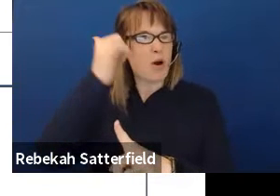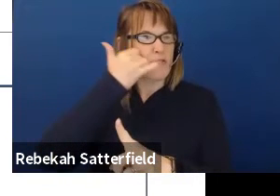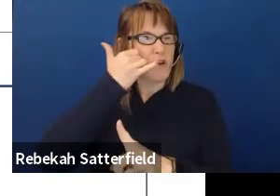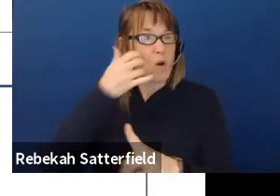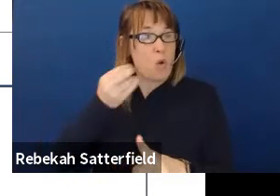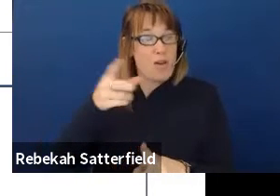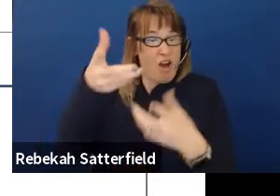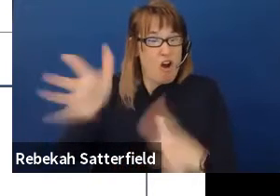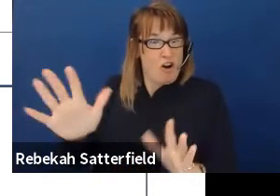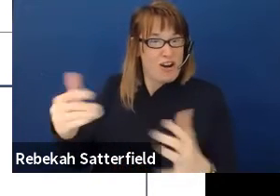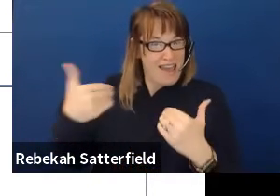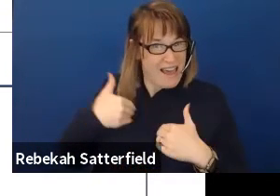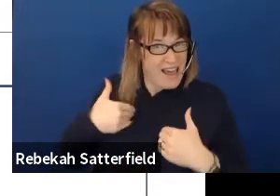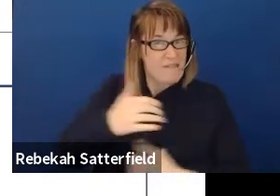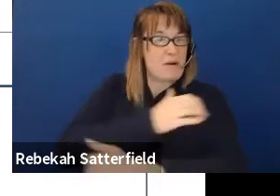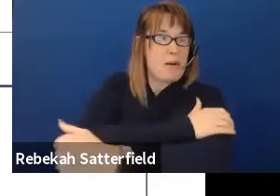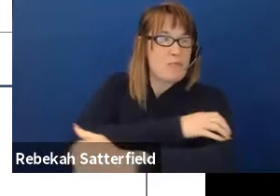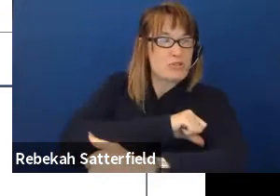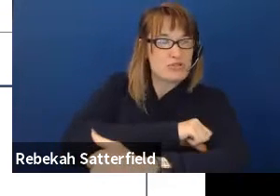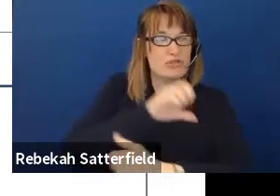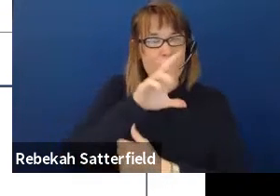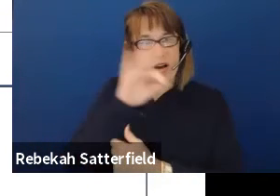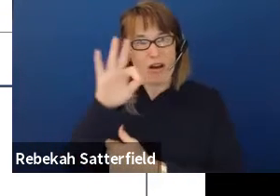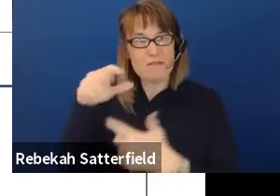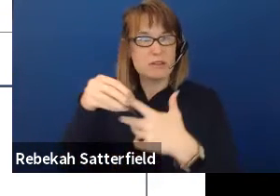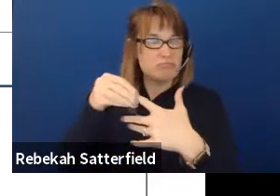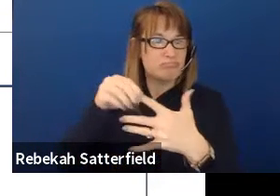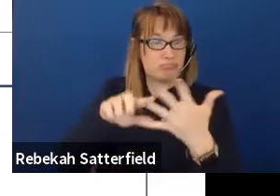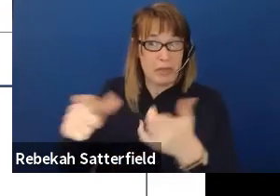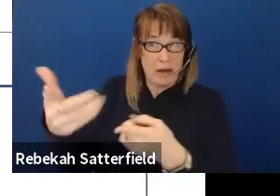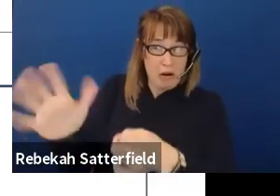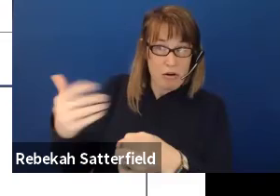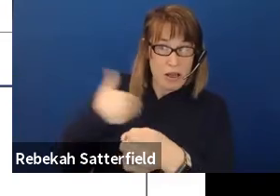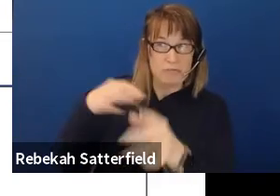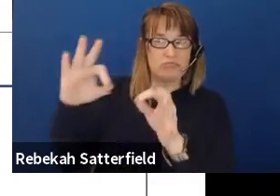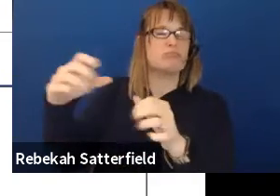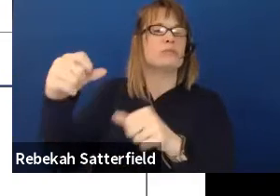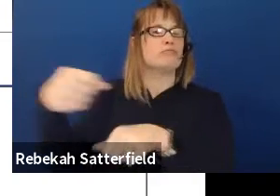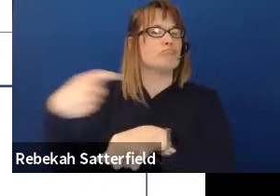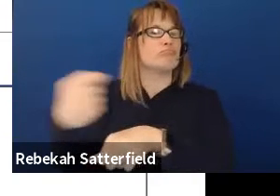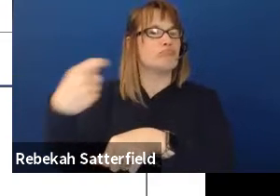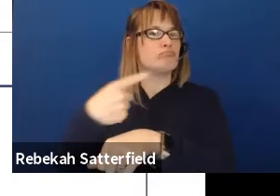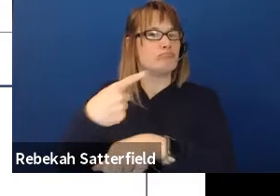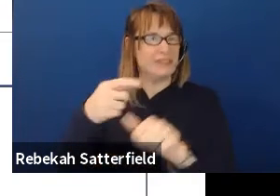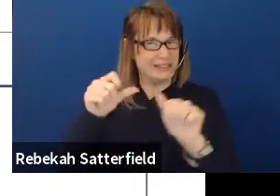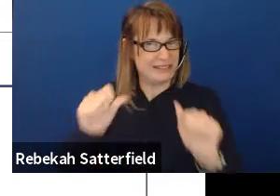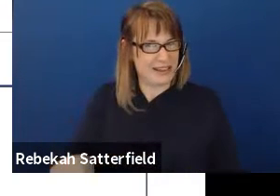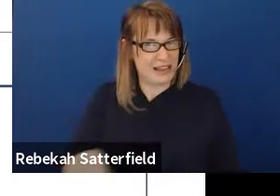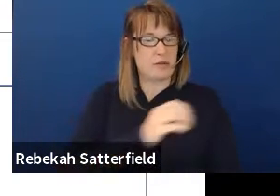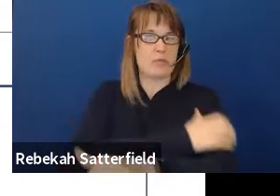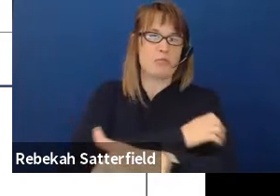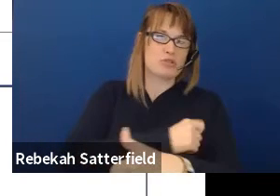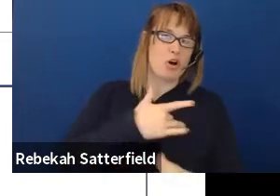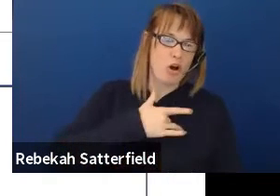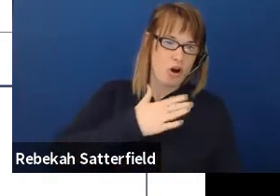products. Your staff can monitor weight, temperature, blood pressure, blood oxygen levels, heart